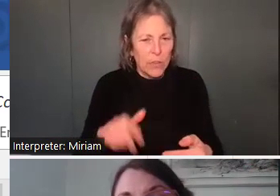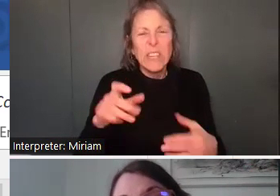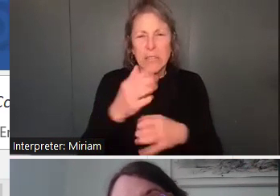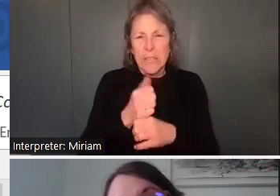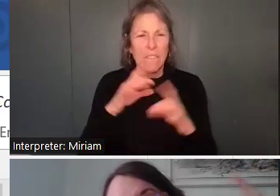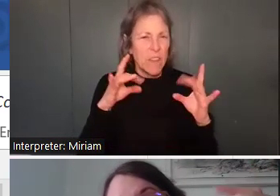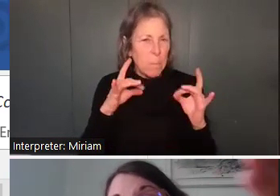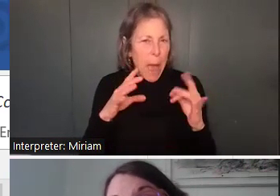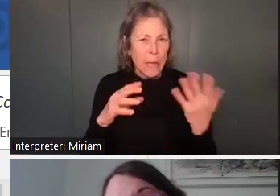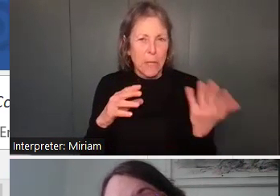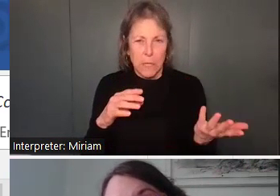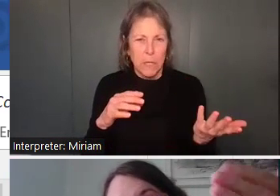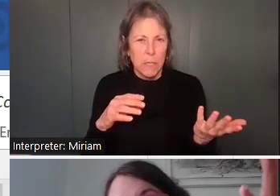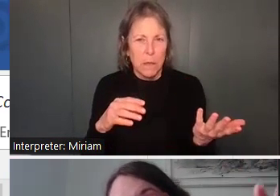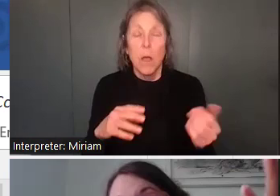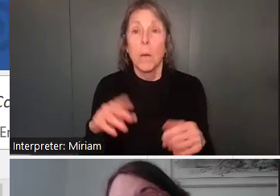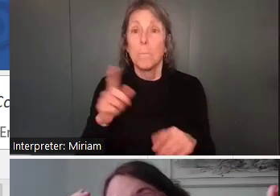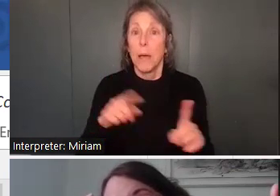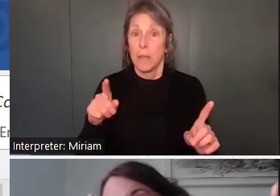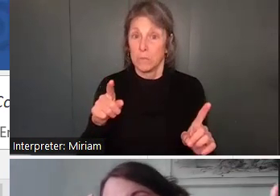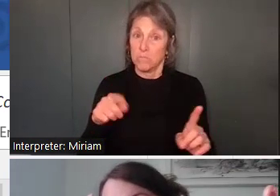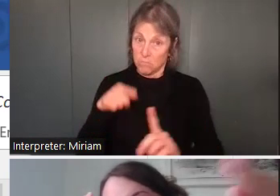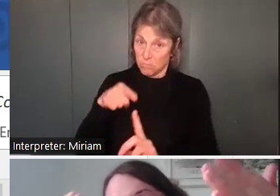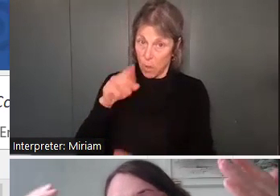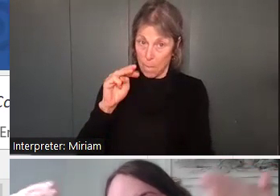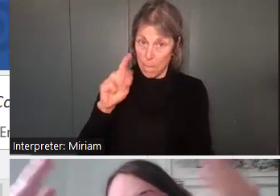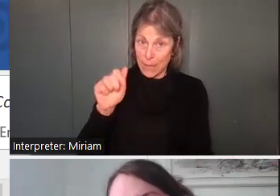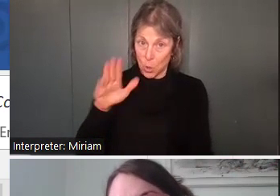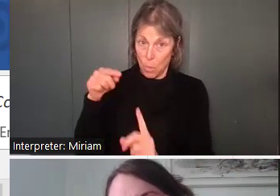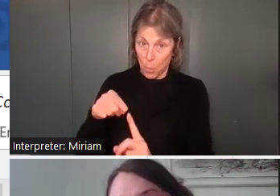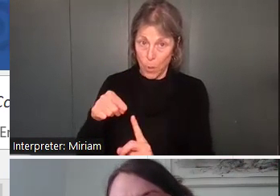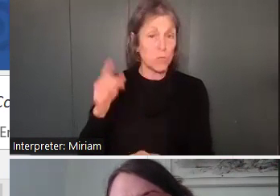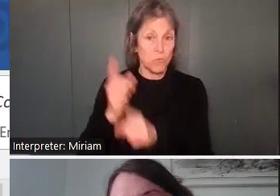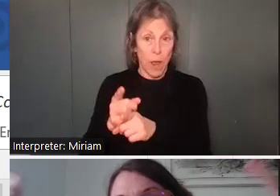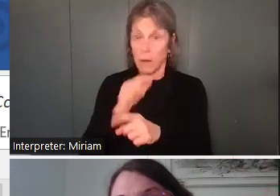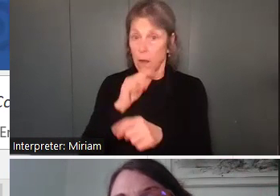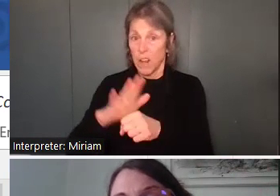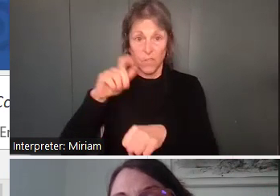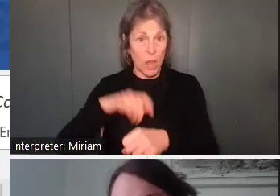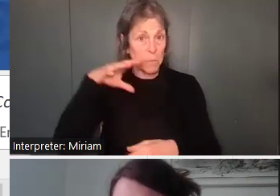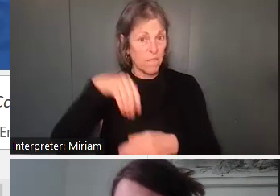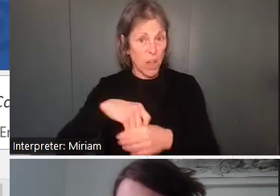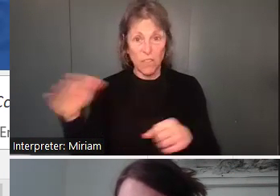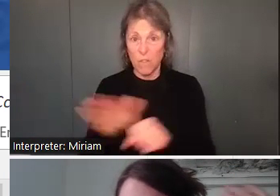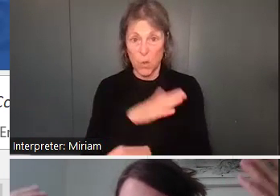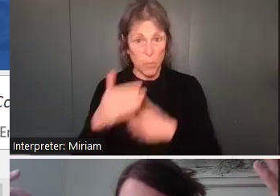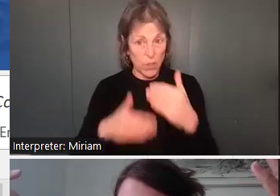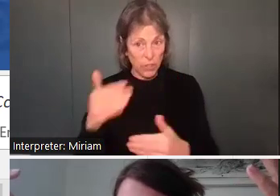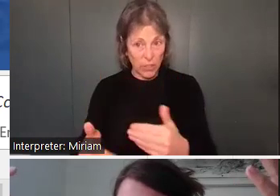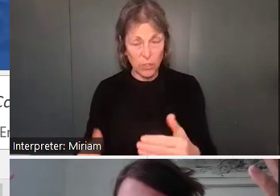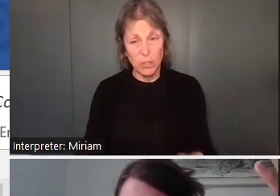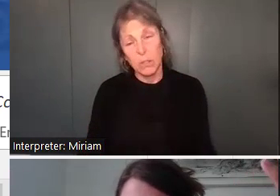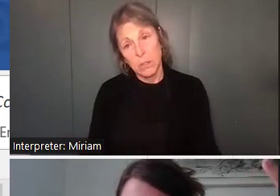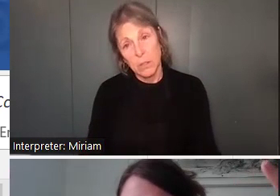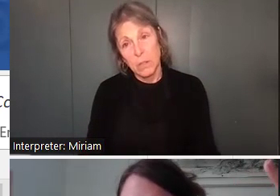certain people, but to Amanda's point, right? Amanda is not going to have time to be part of the full process. So of the